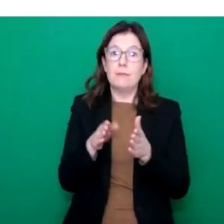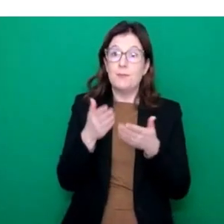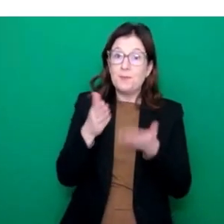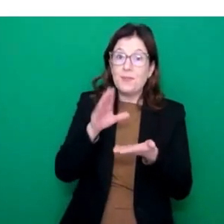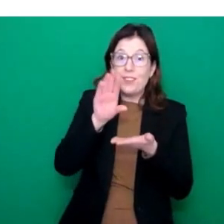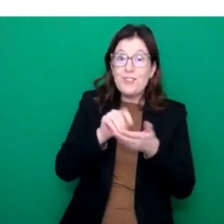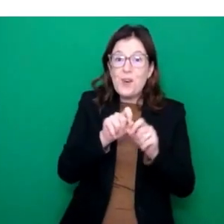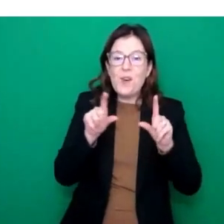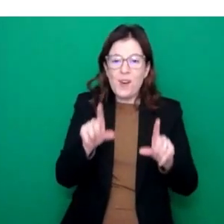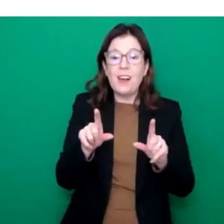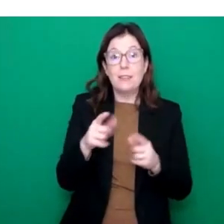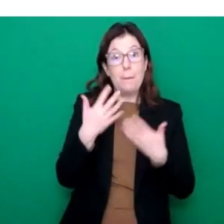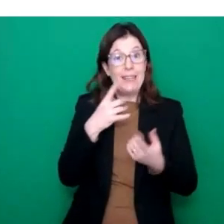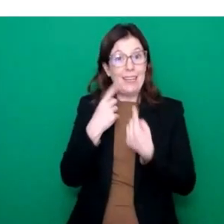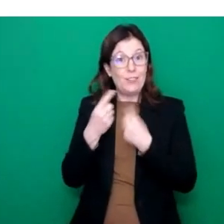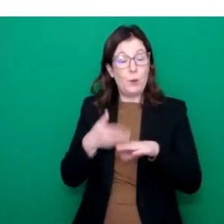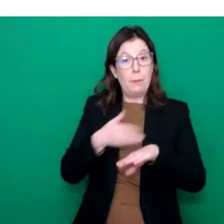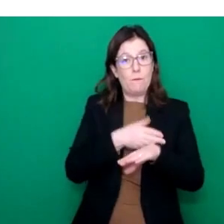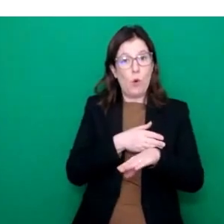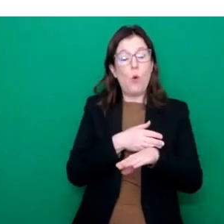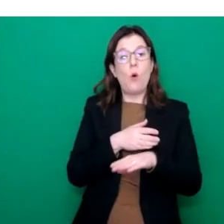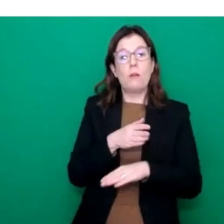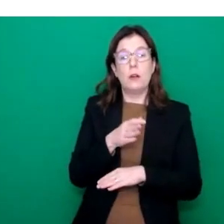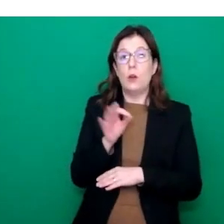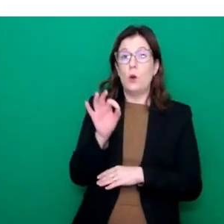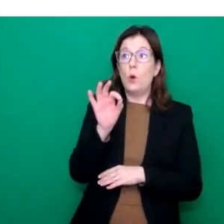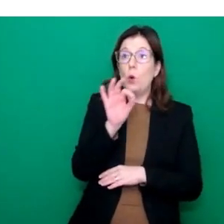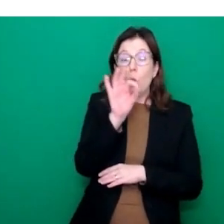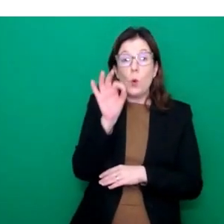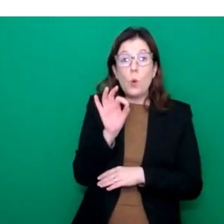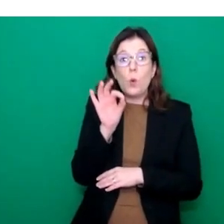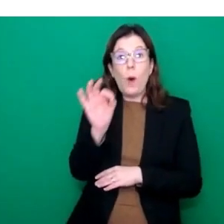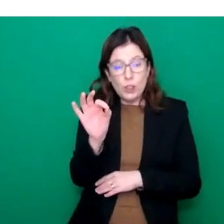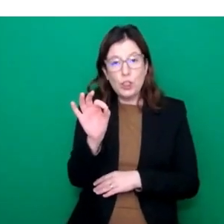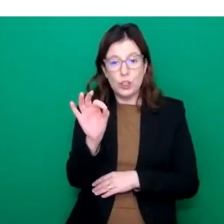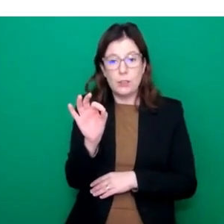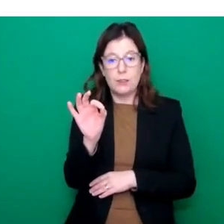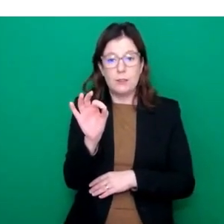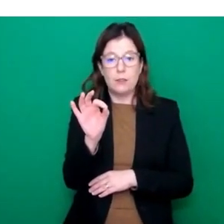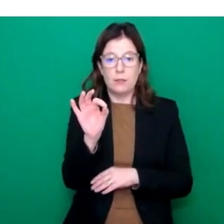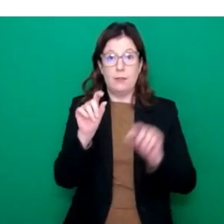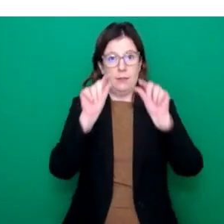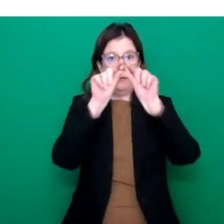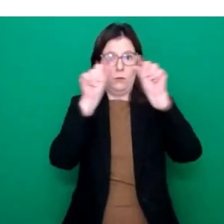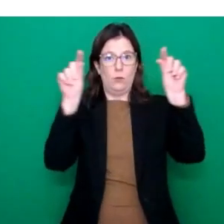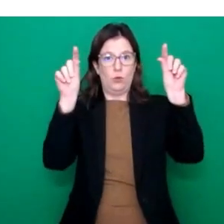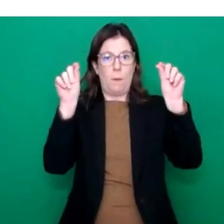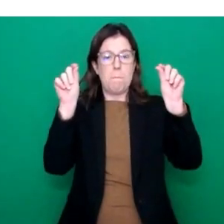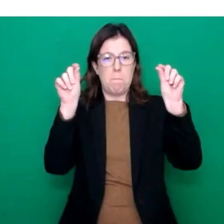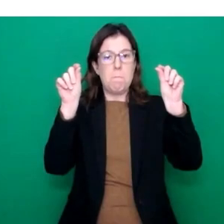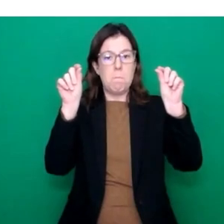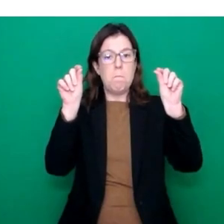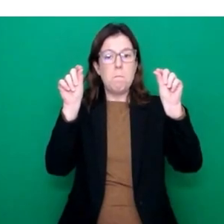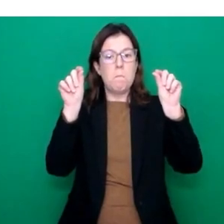when we interview Paul that the question that Paul's responding to is at the top of the caption, and